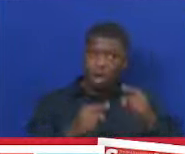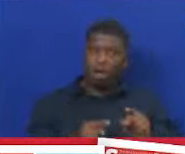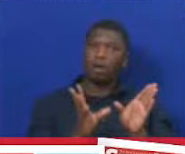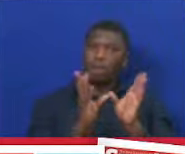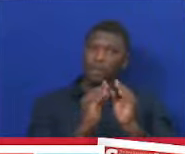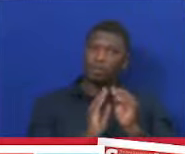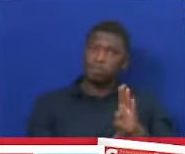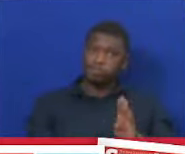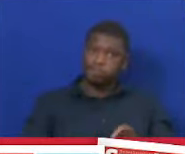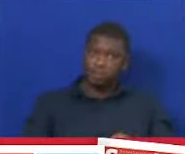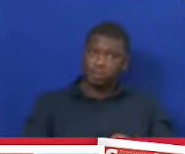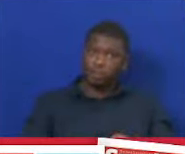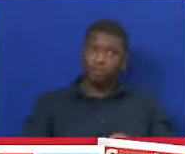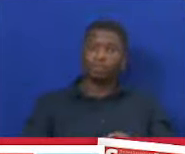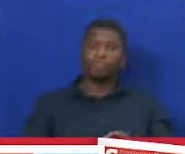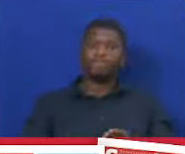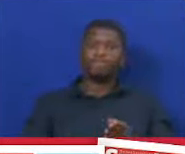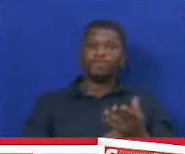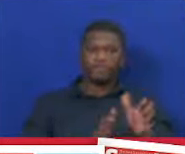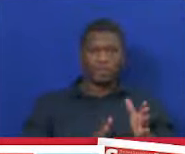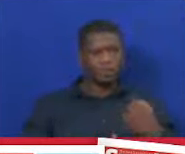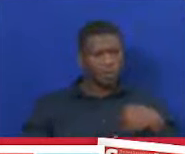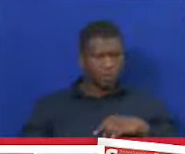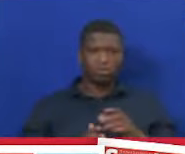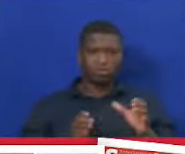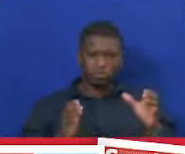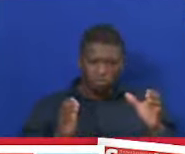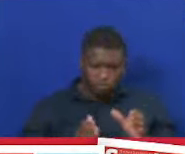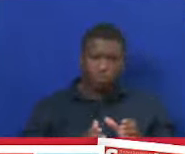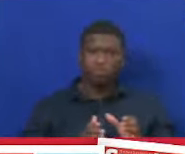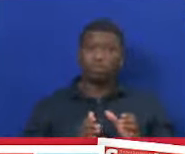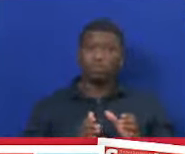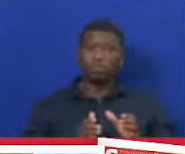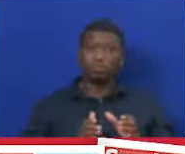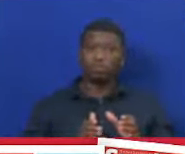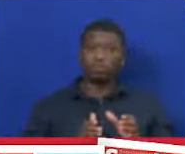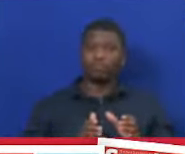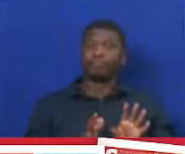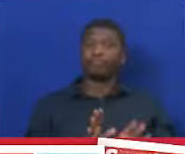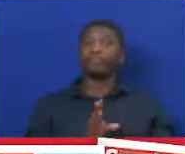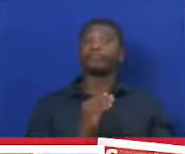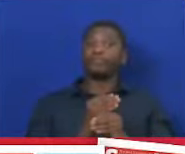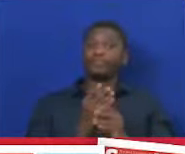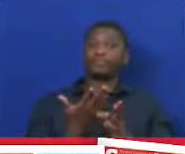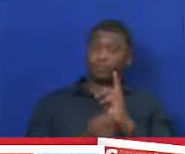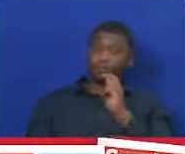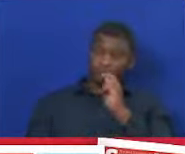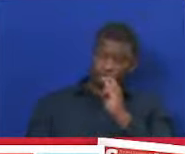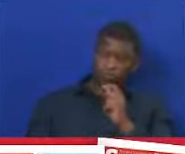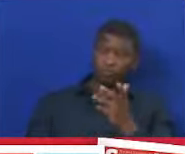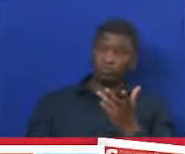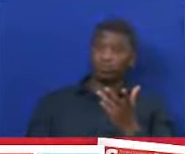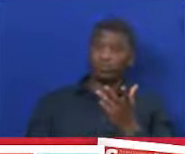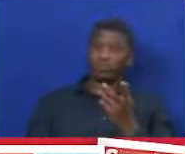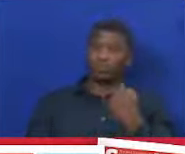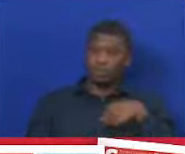who joined us, and we indeed did the briefing